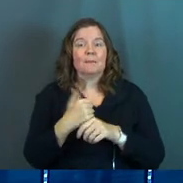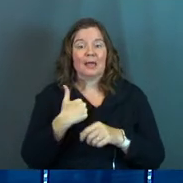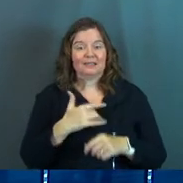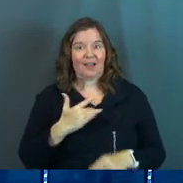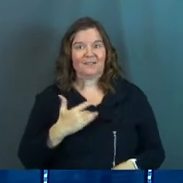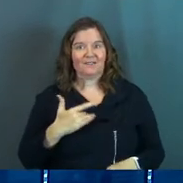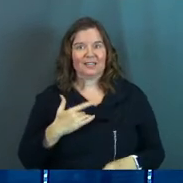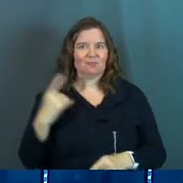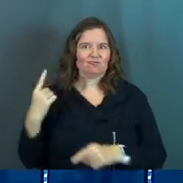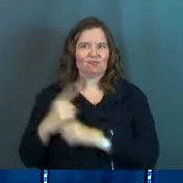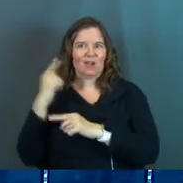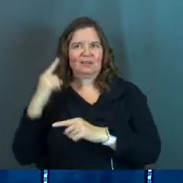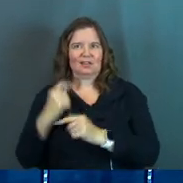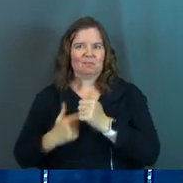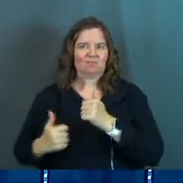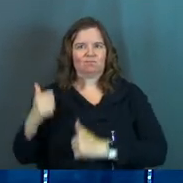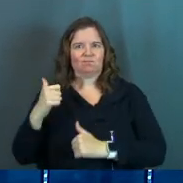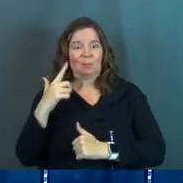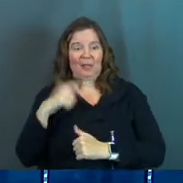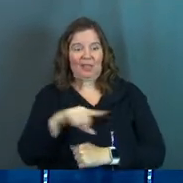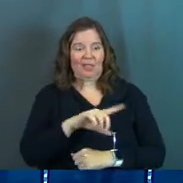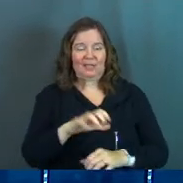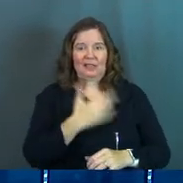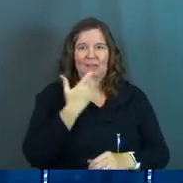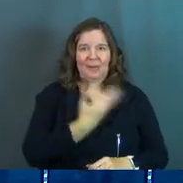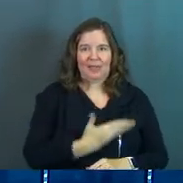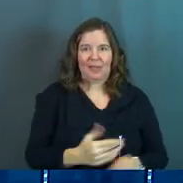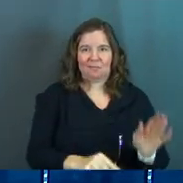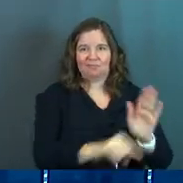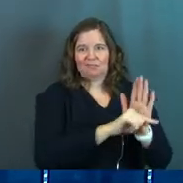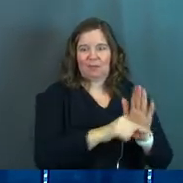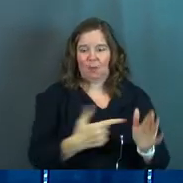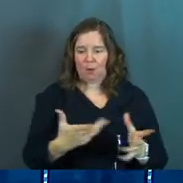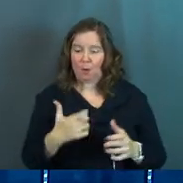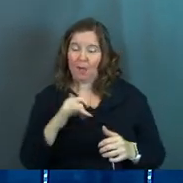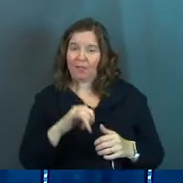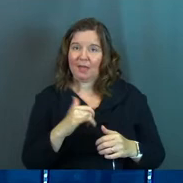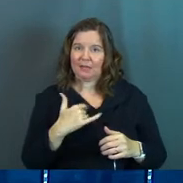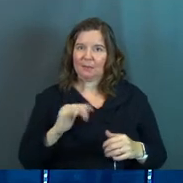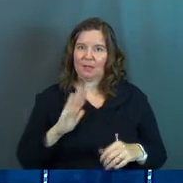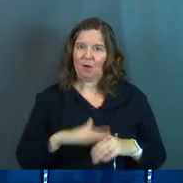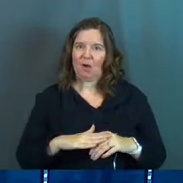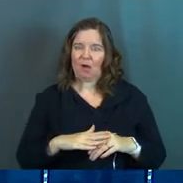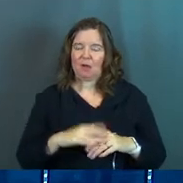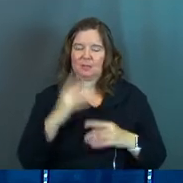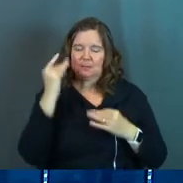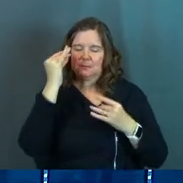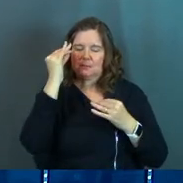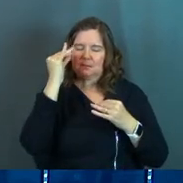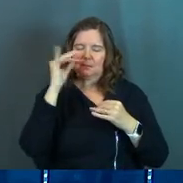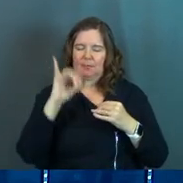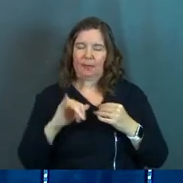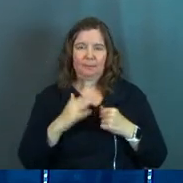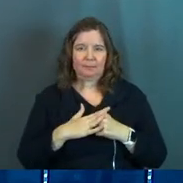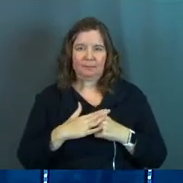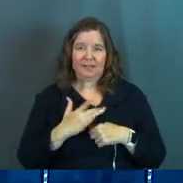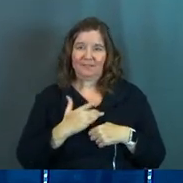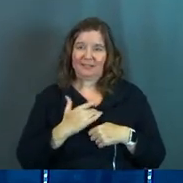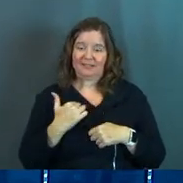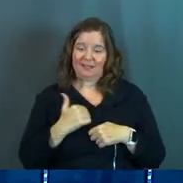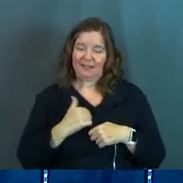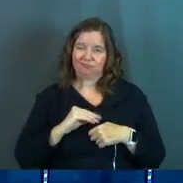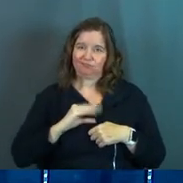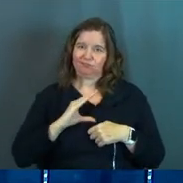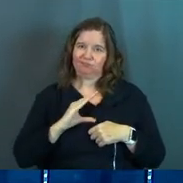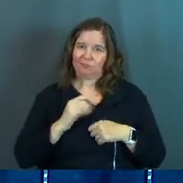makes us feel righteous and superior because they did the bad thing. And we want that to be on the reruns list because it